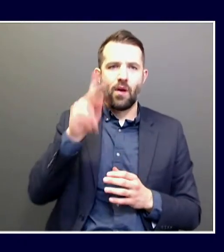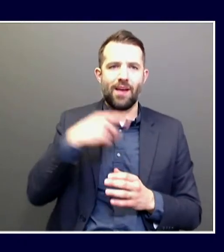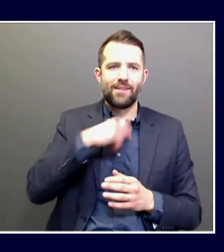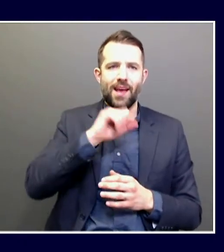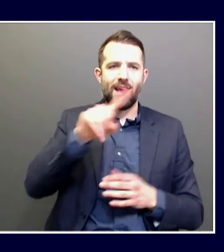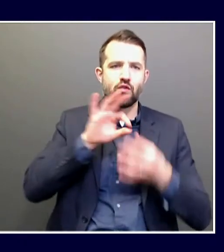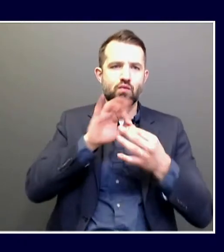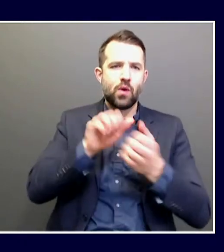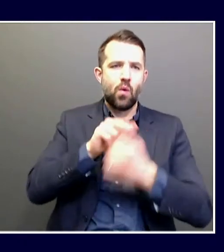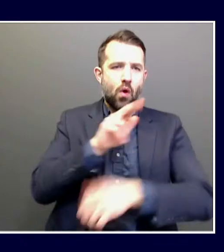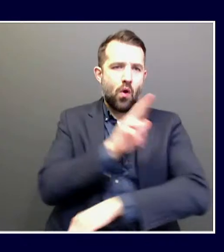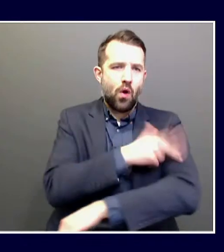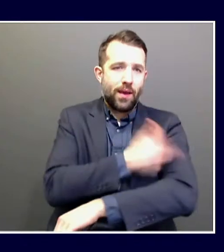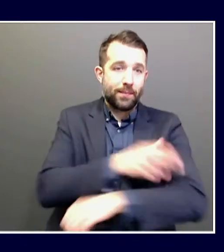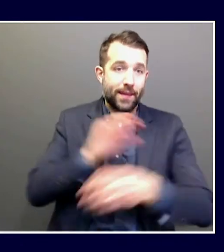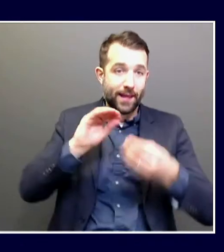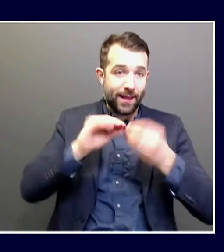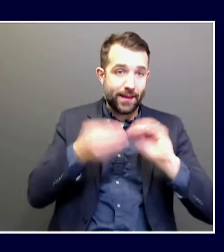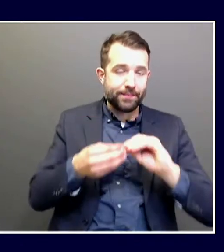trends going up,